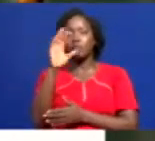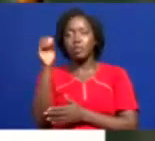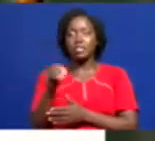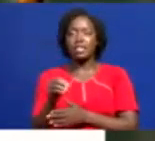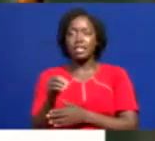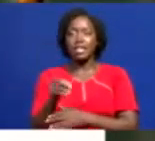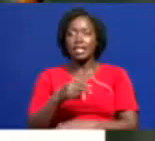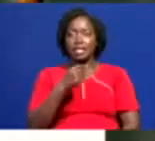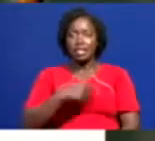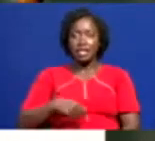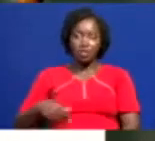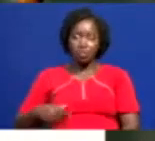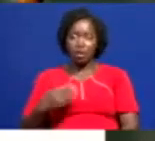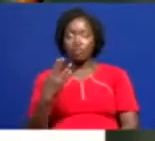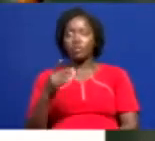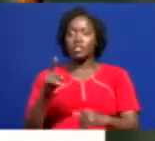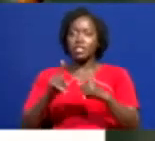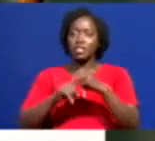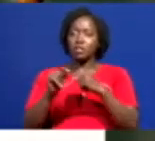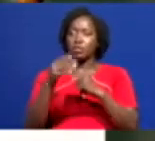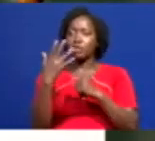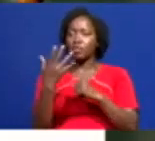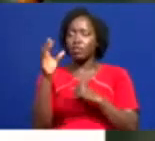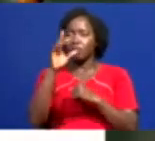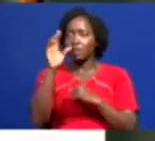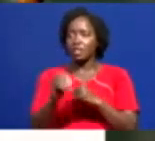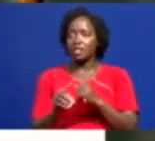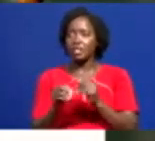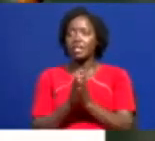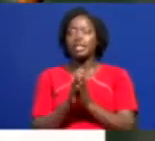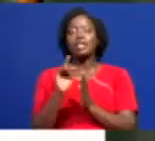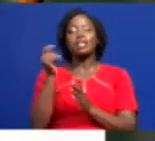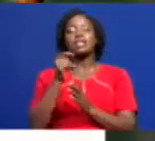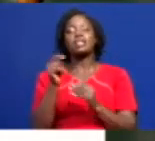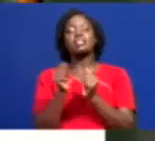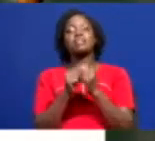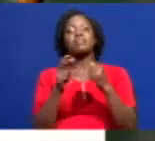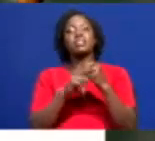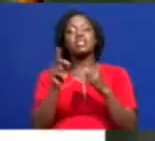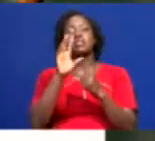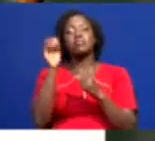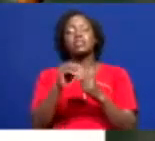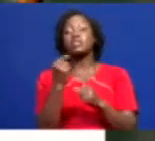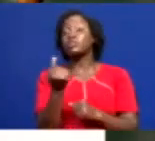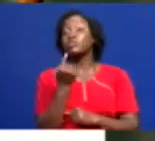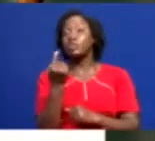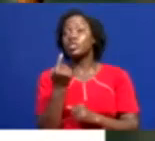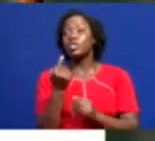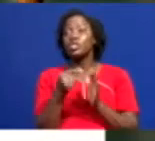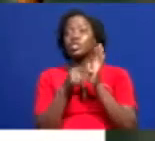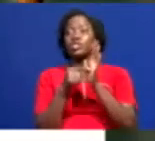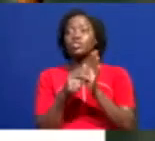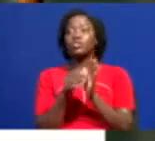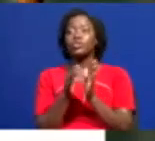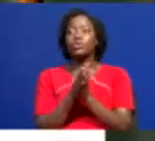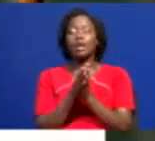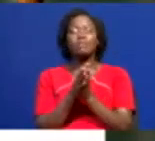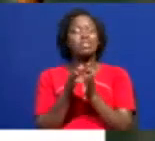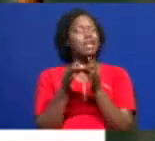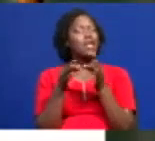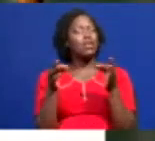Denmark is 46.5%. Kenya is at 17% only. So it shows we have a wrong way to